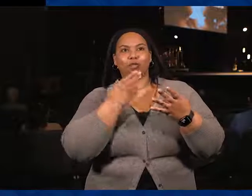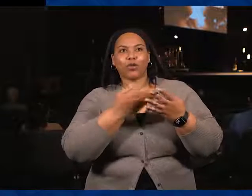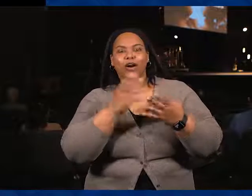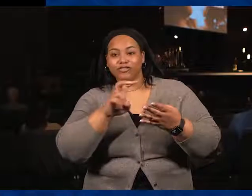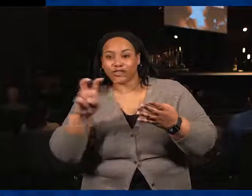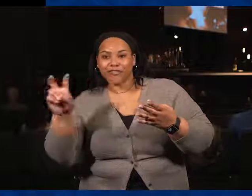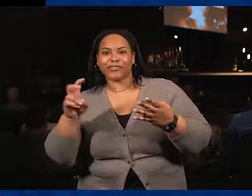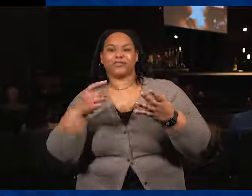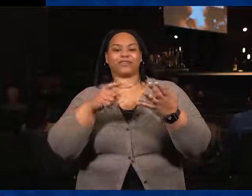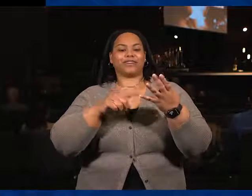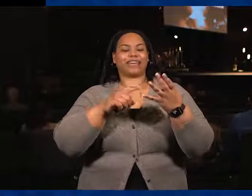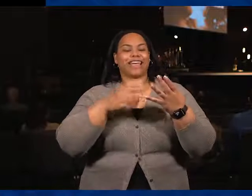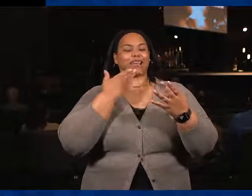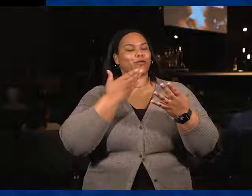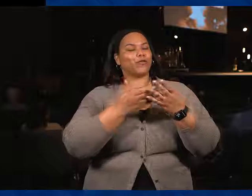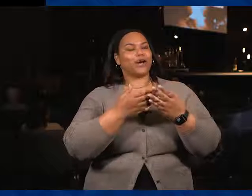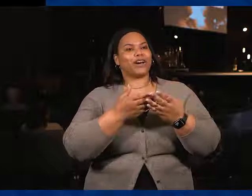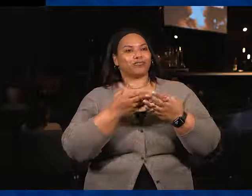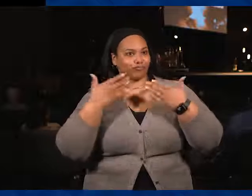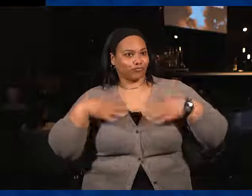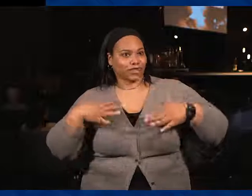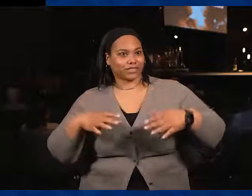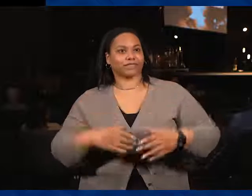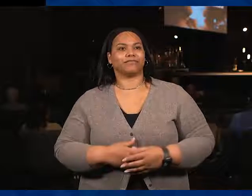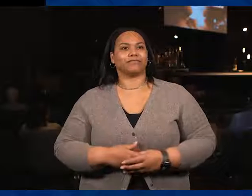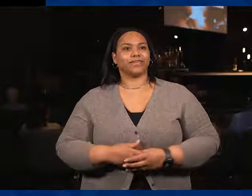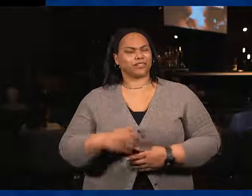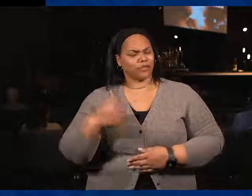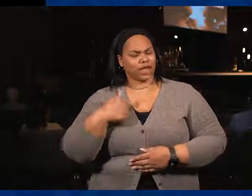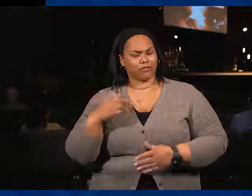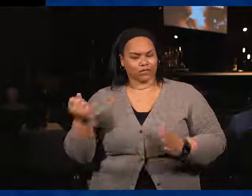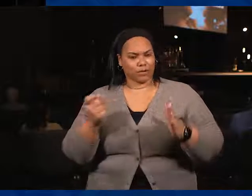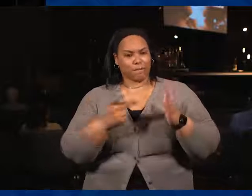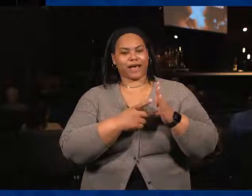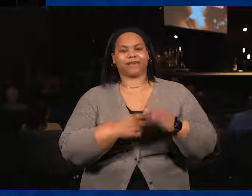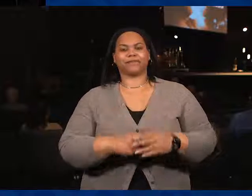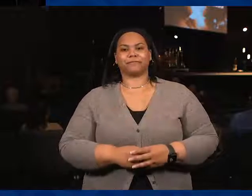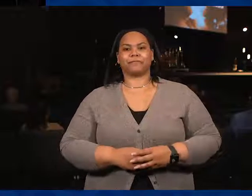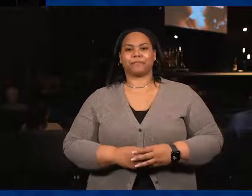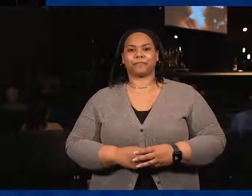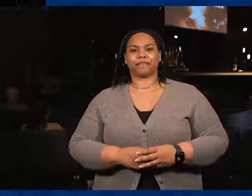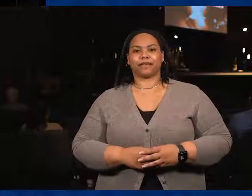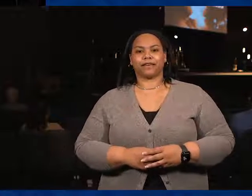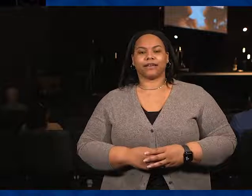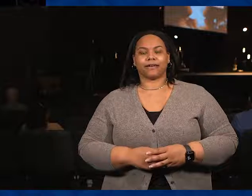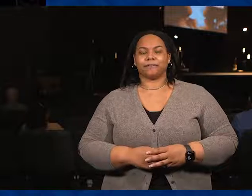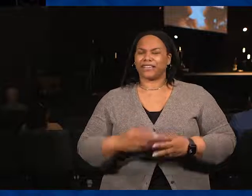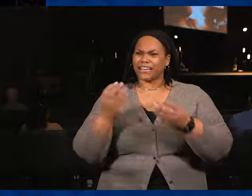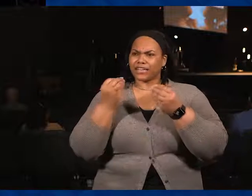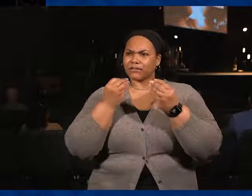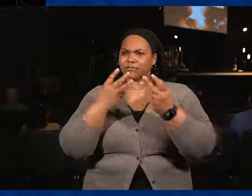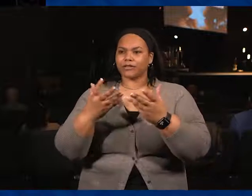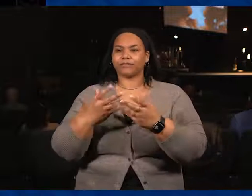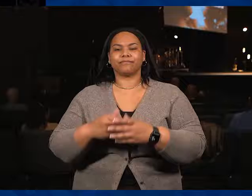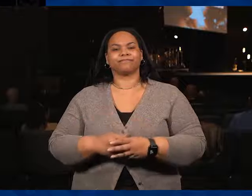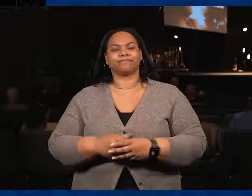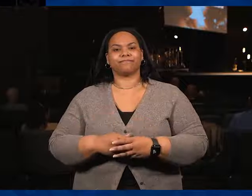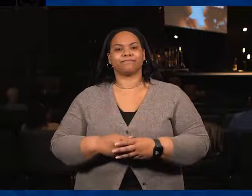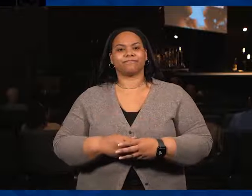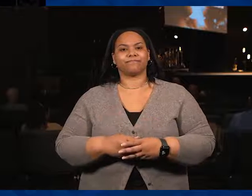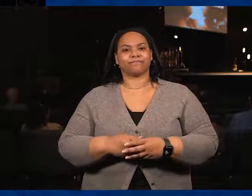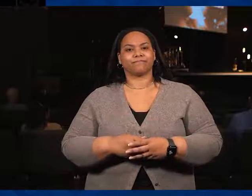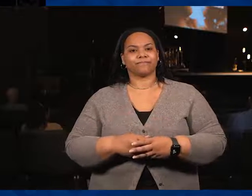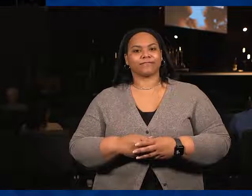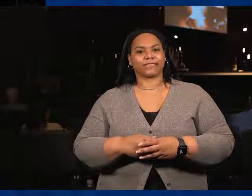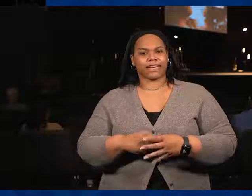headed back to my reunion, first reunion at the house, and I got to let them know that, I wanted to let them know I had some